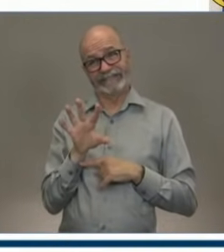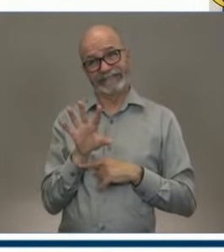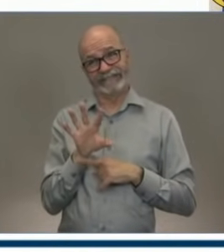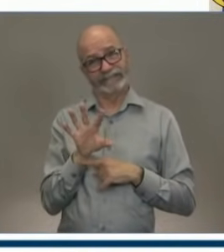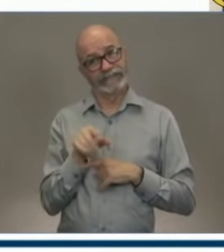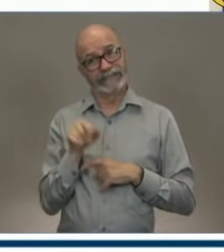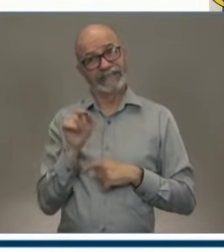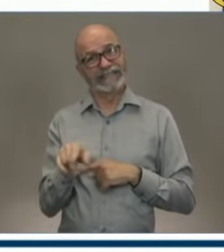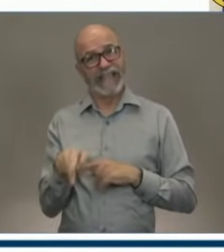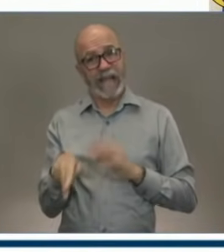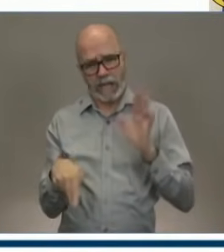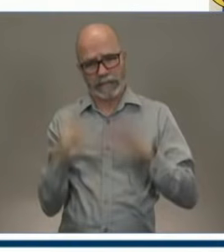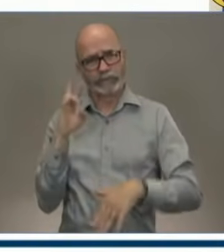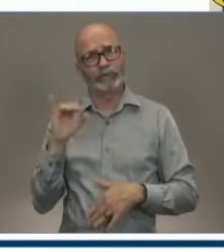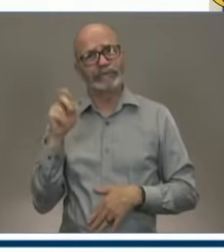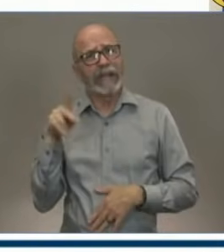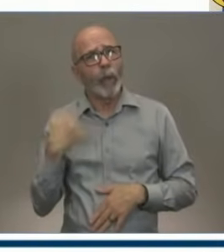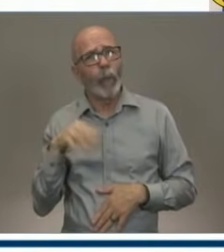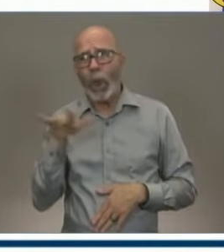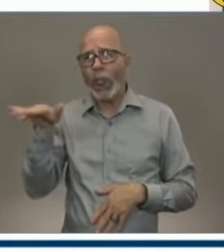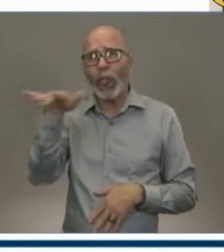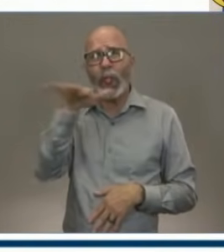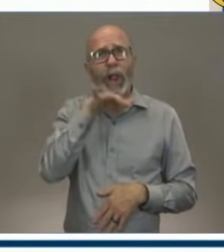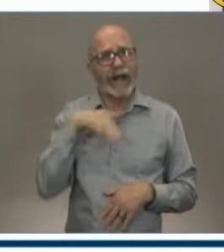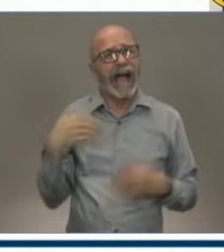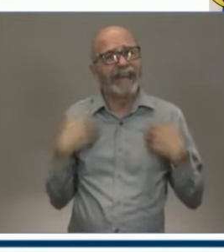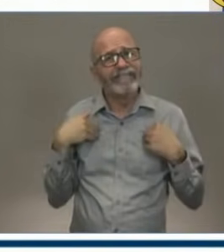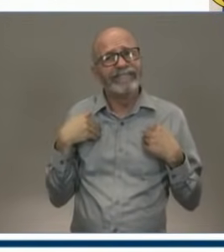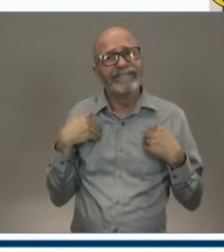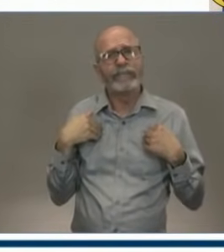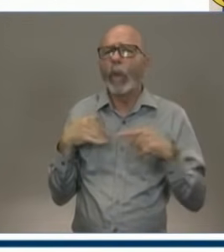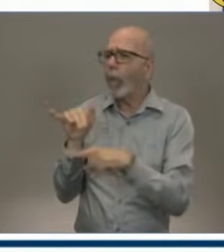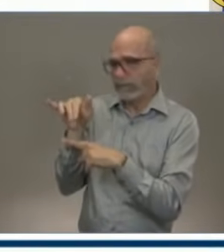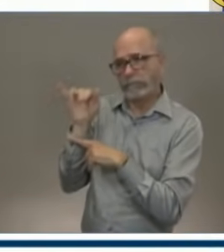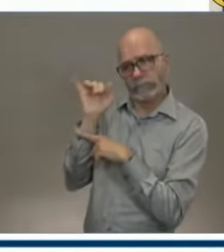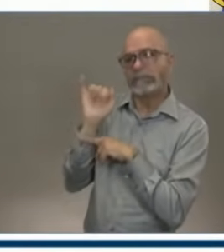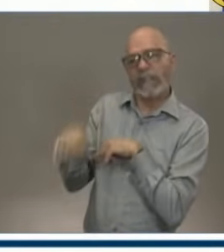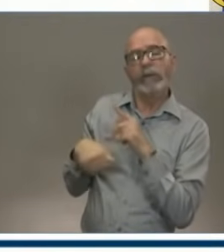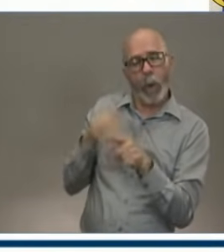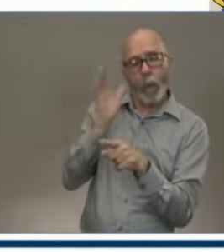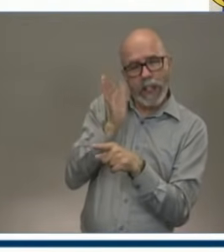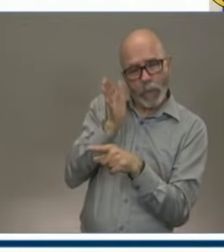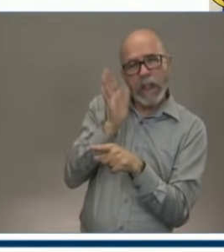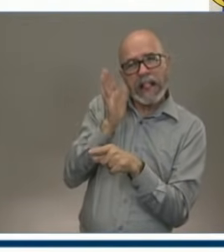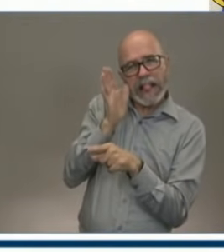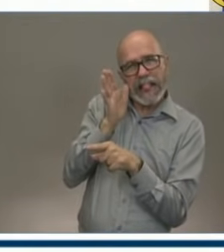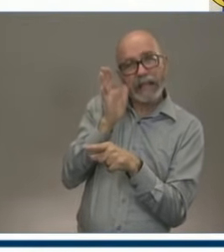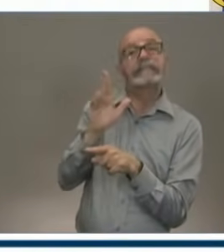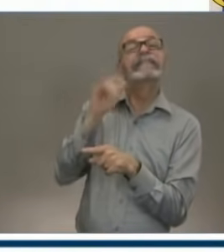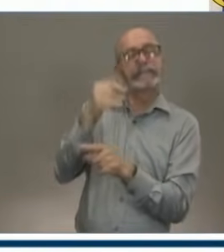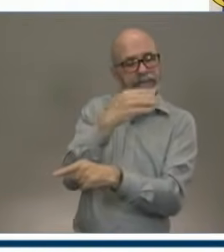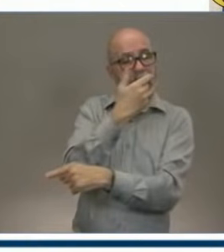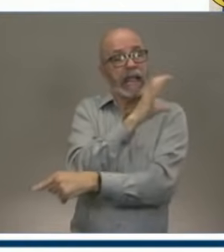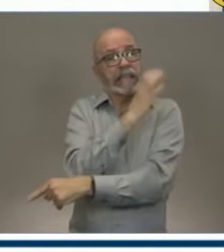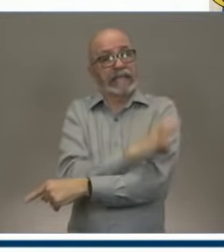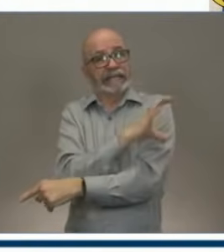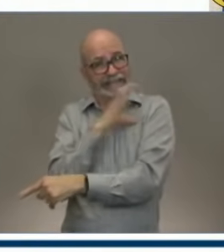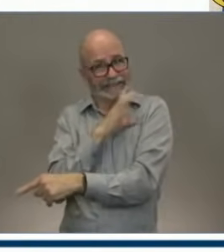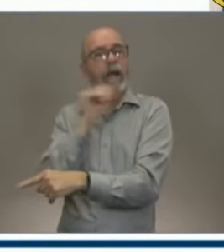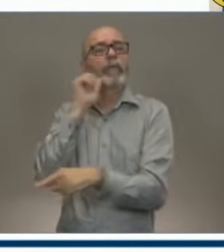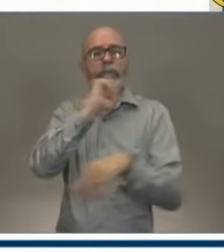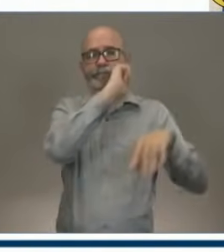conditions? So as I said, that's part of our main focus when we get to community clinics is going to be based on age. We know